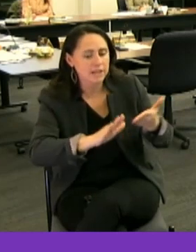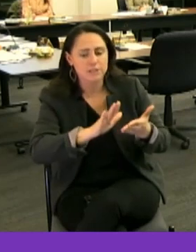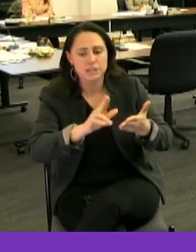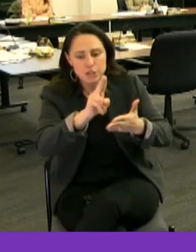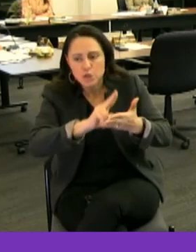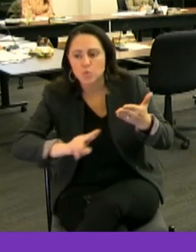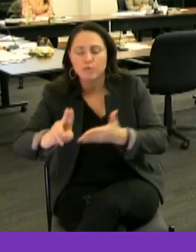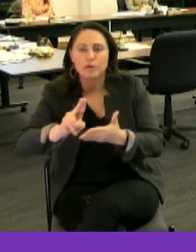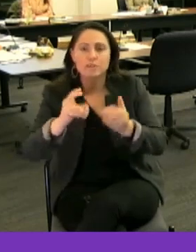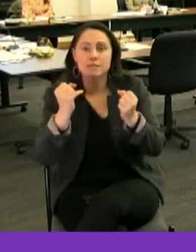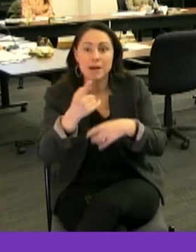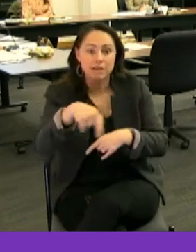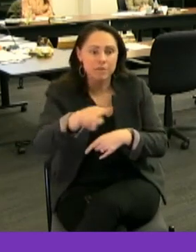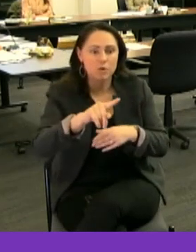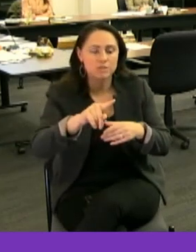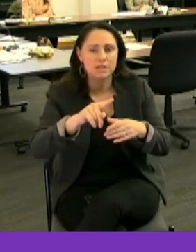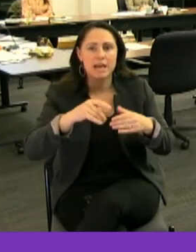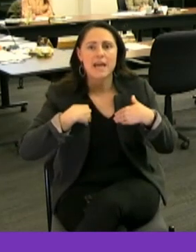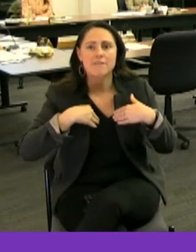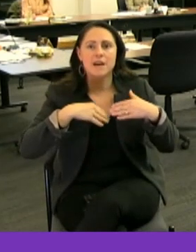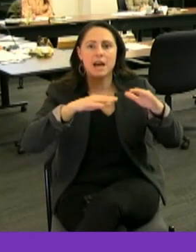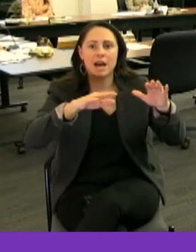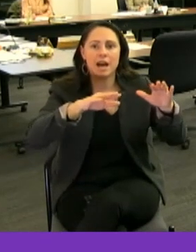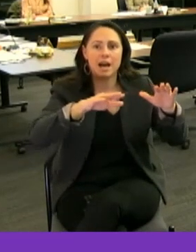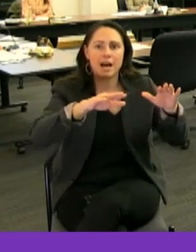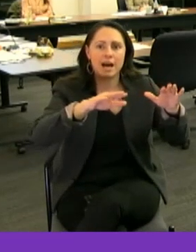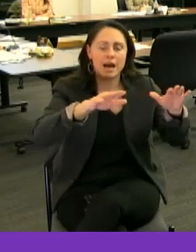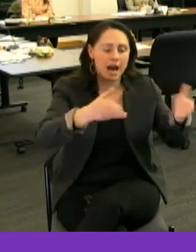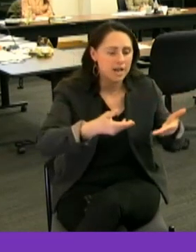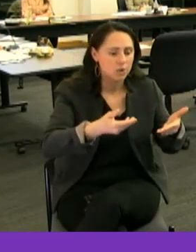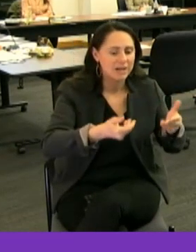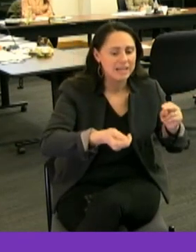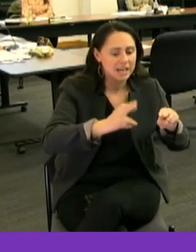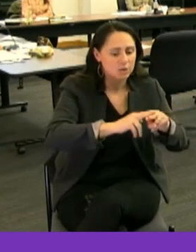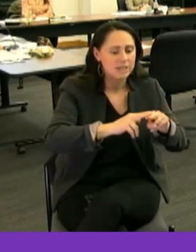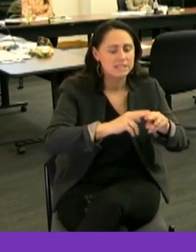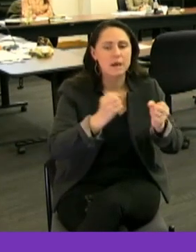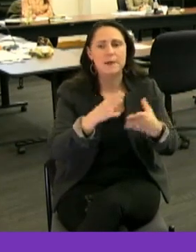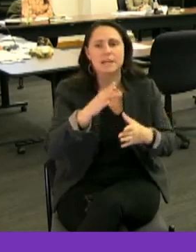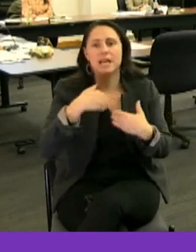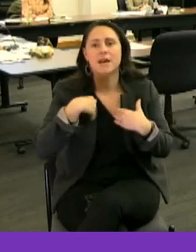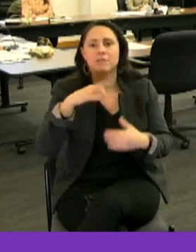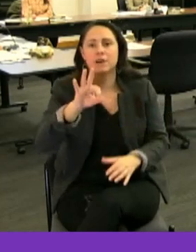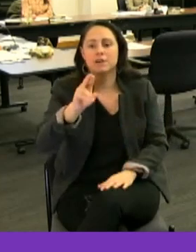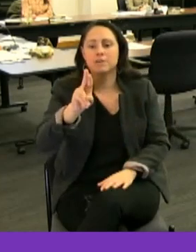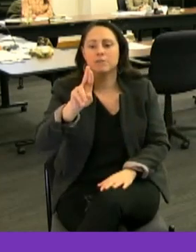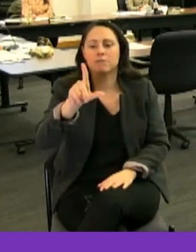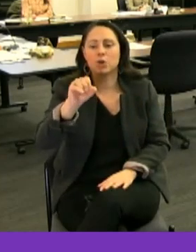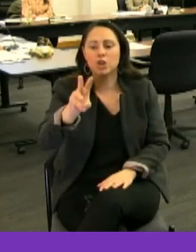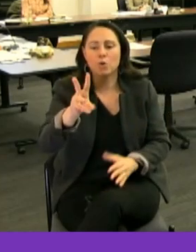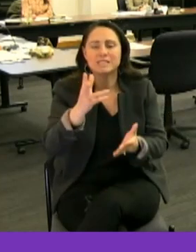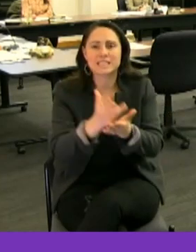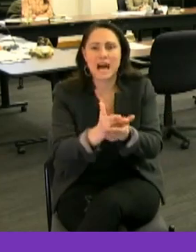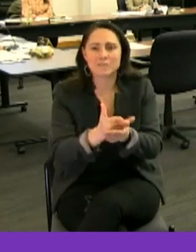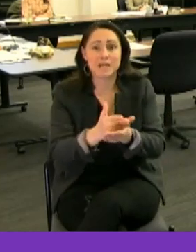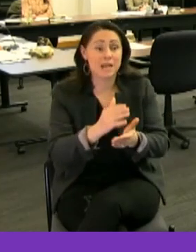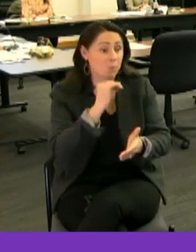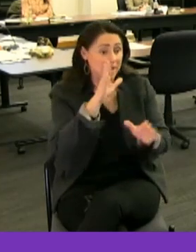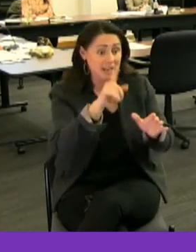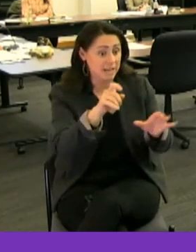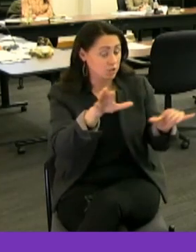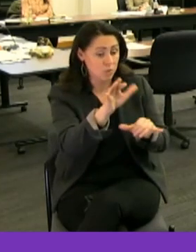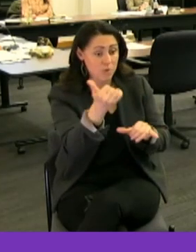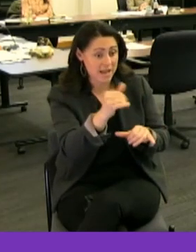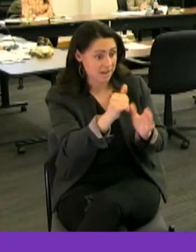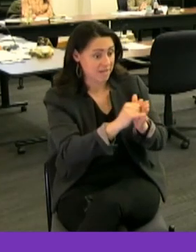universities, many of them have hiring freezes, many of them have furloughed staff. We haven't had to do any of that, and I'm very happy we